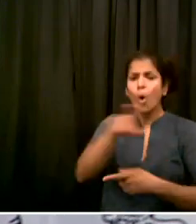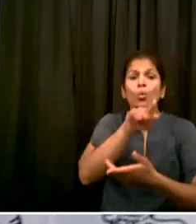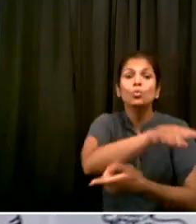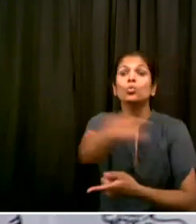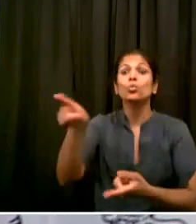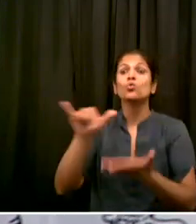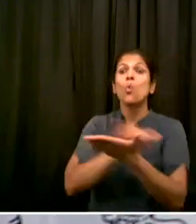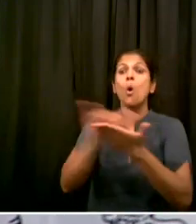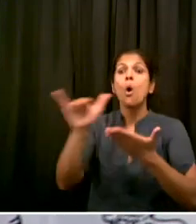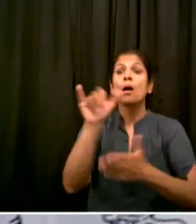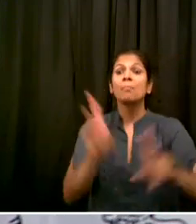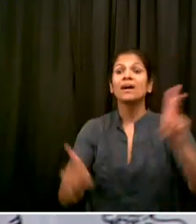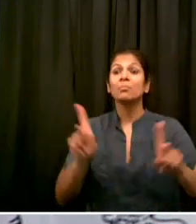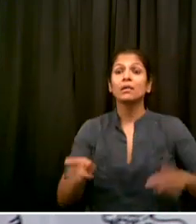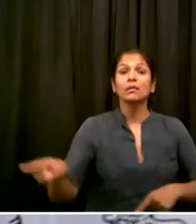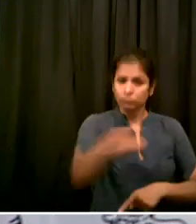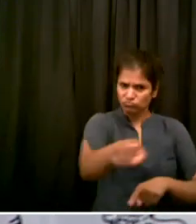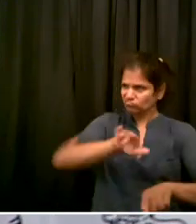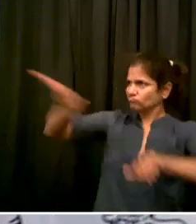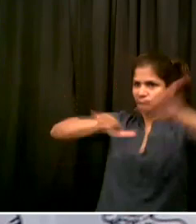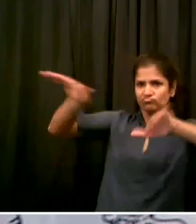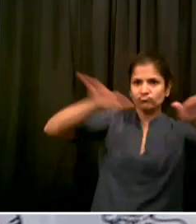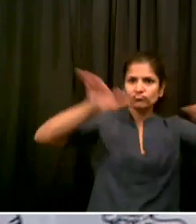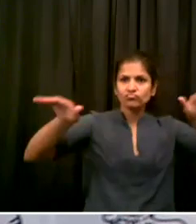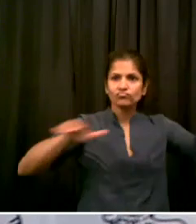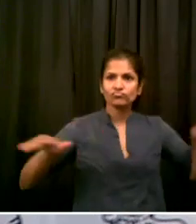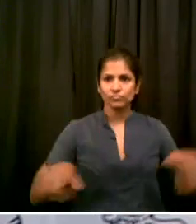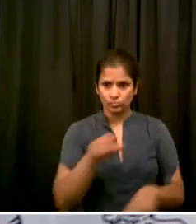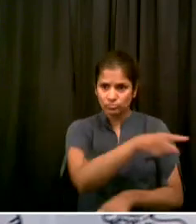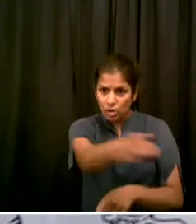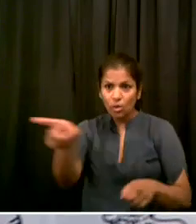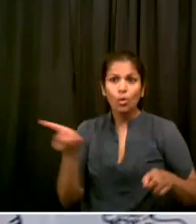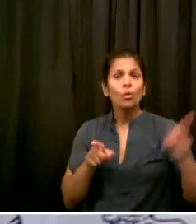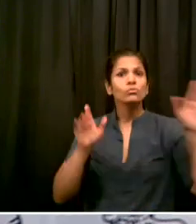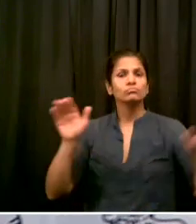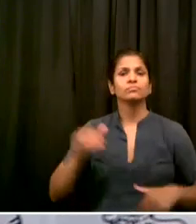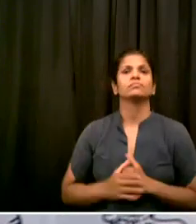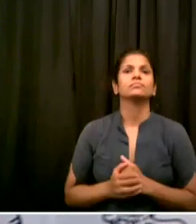Next up, we have Steve from Westwood One News.